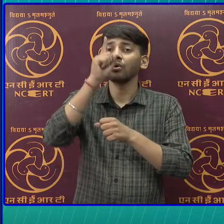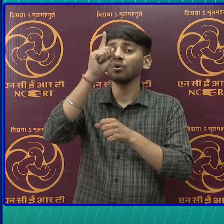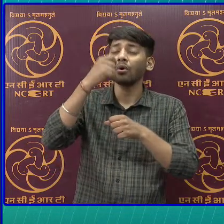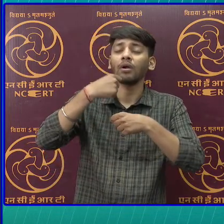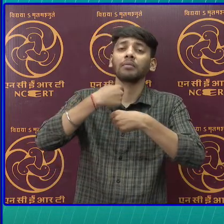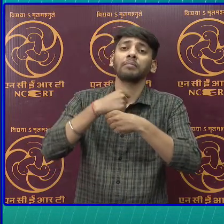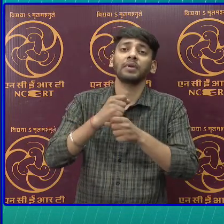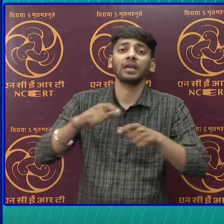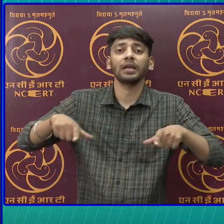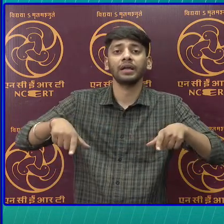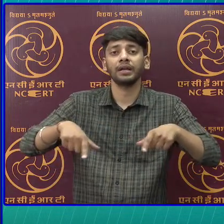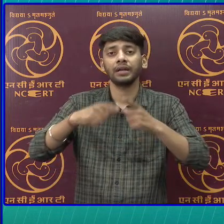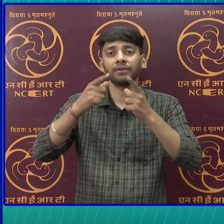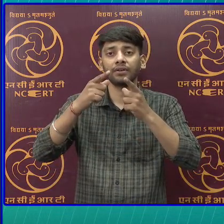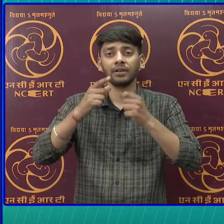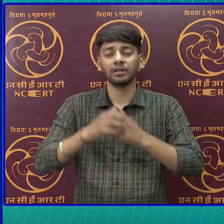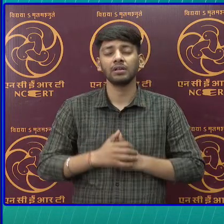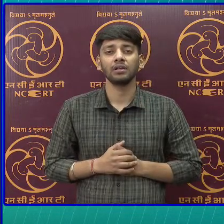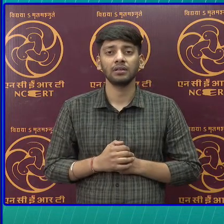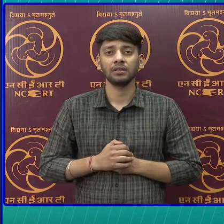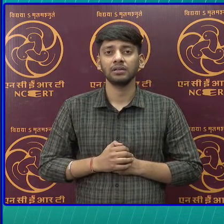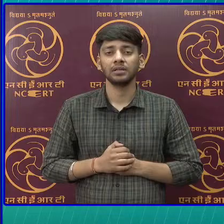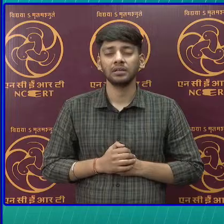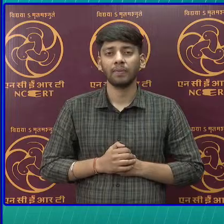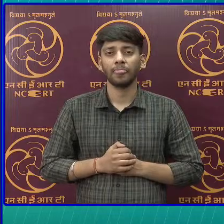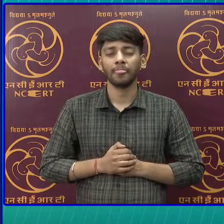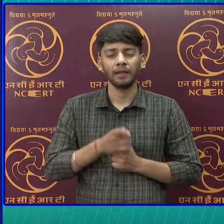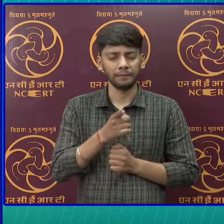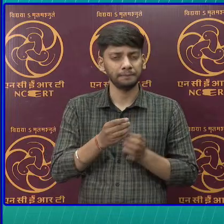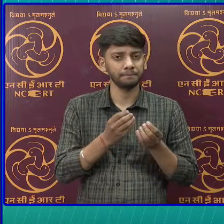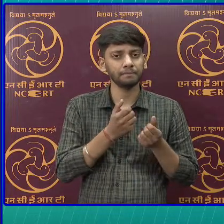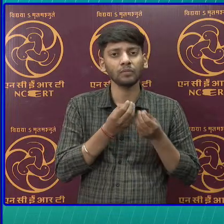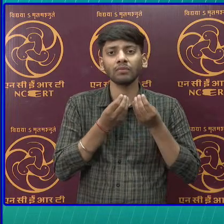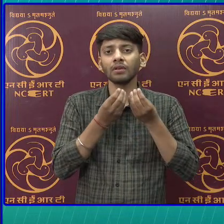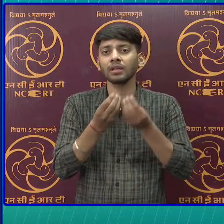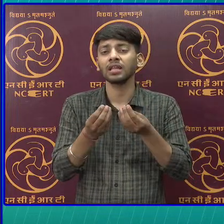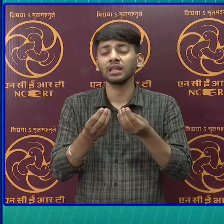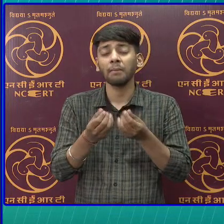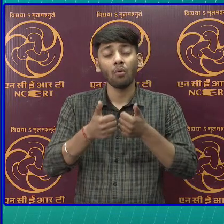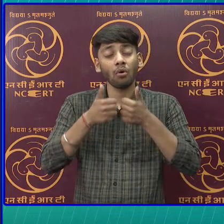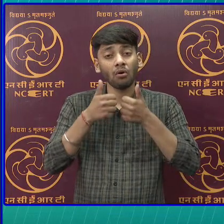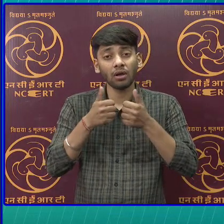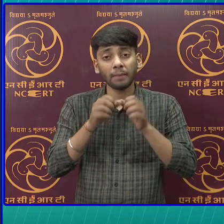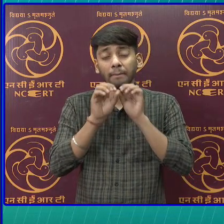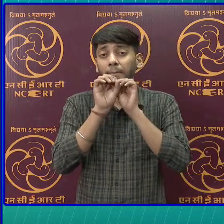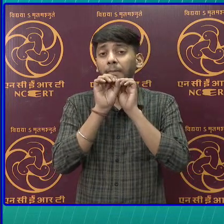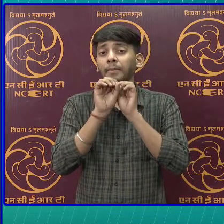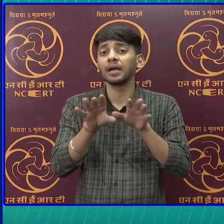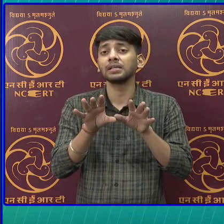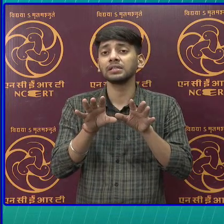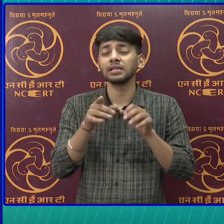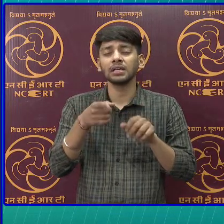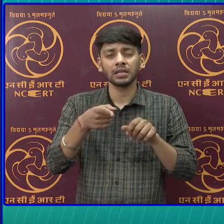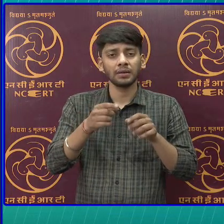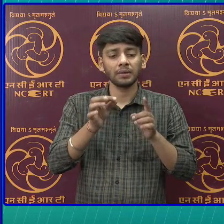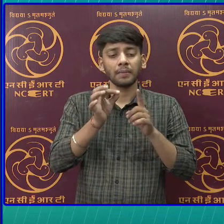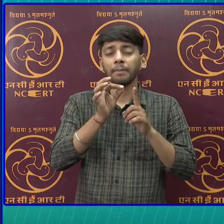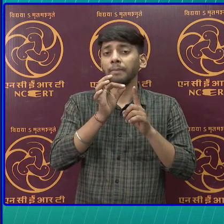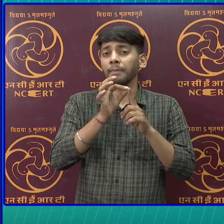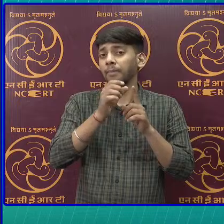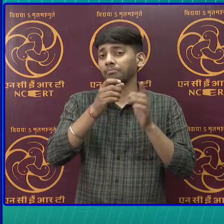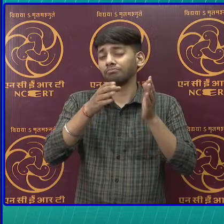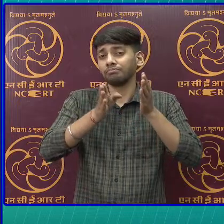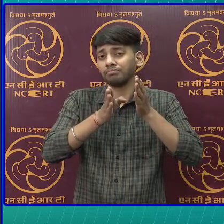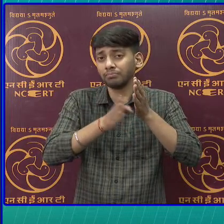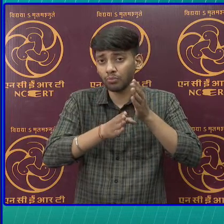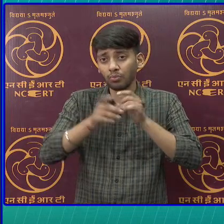tree. So it is it gives a wonderful message. Here poet says that poems are made